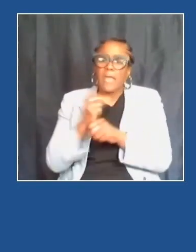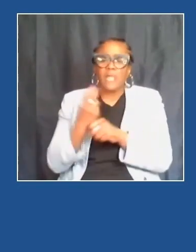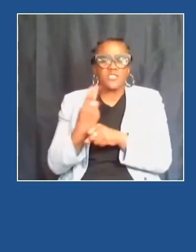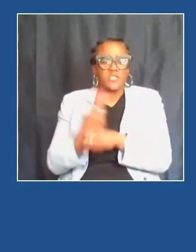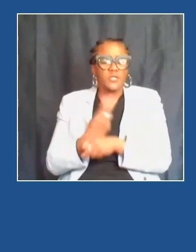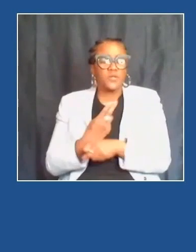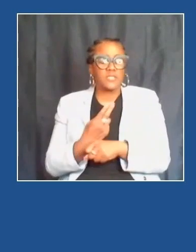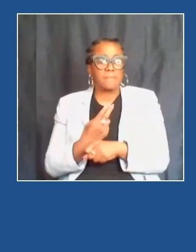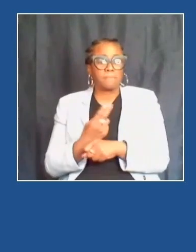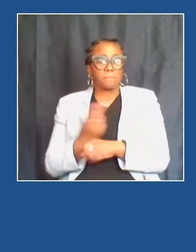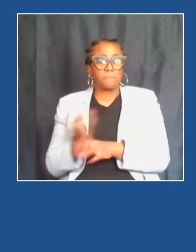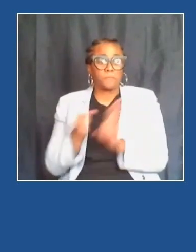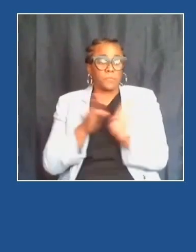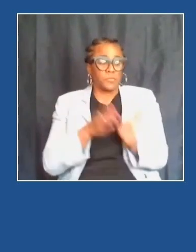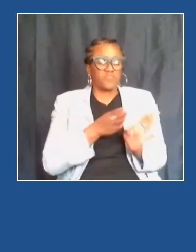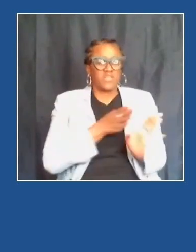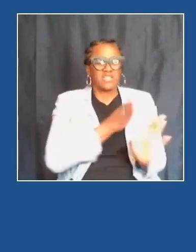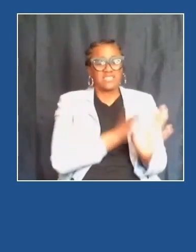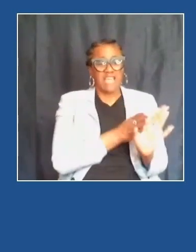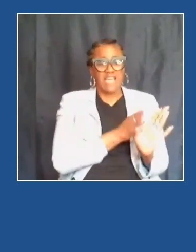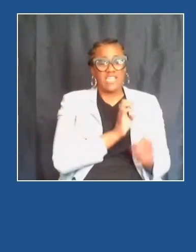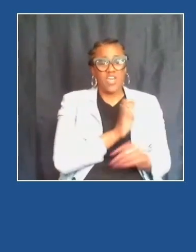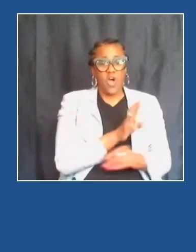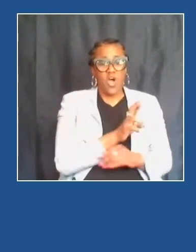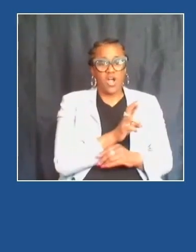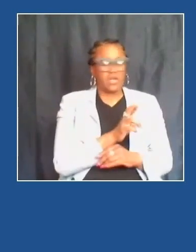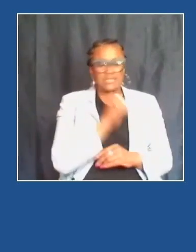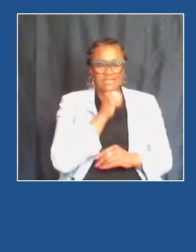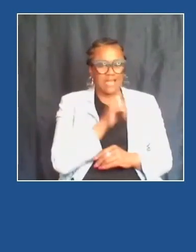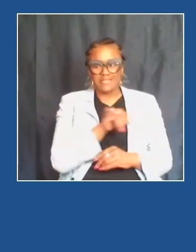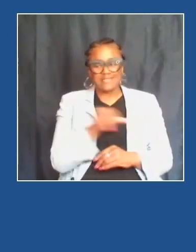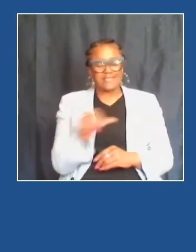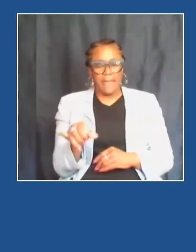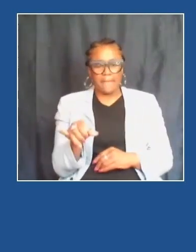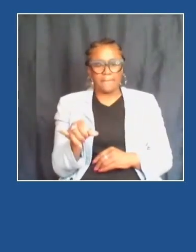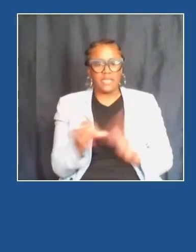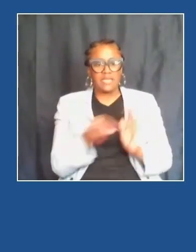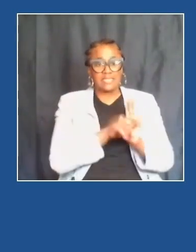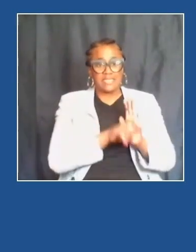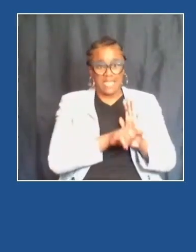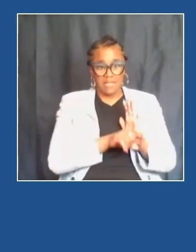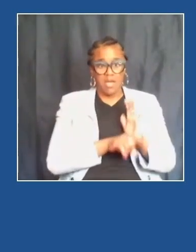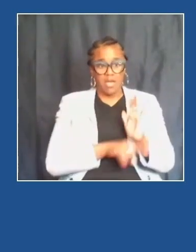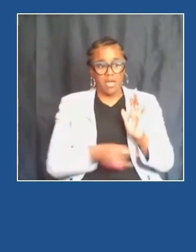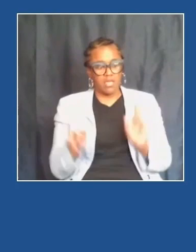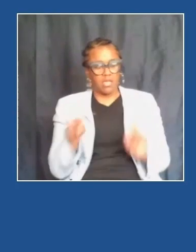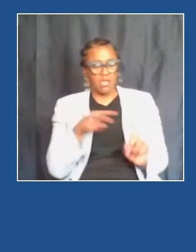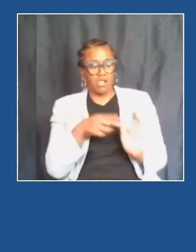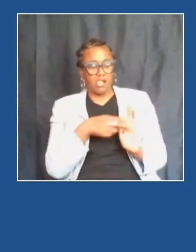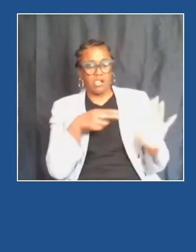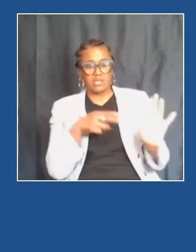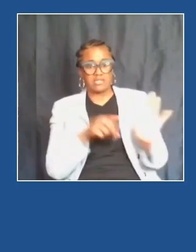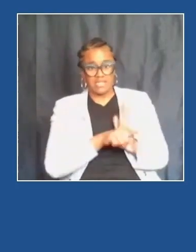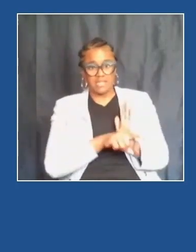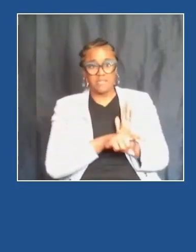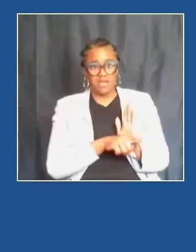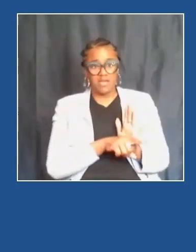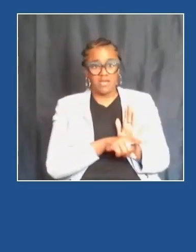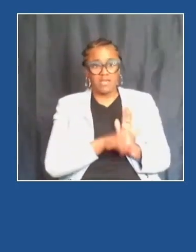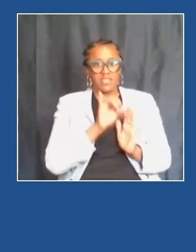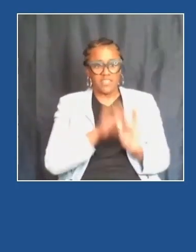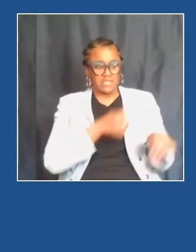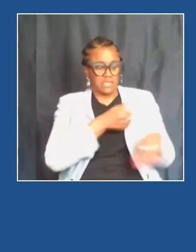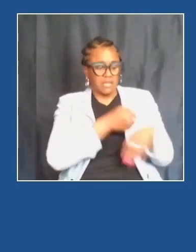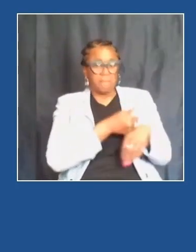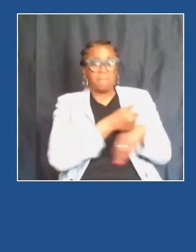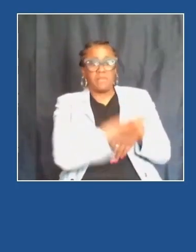The psych ER, not so much. And stigma, at its fundamental level, is blame